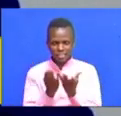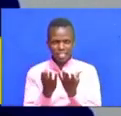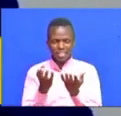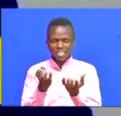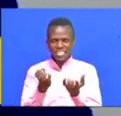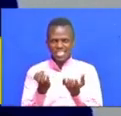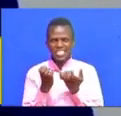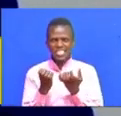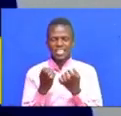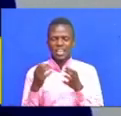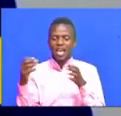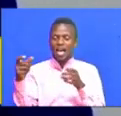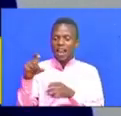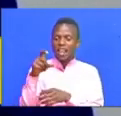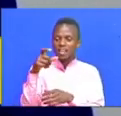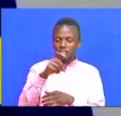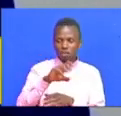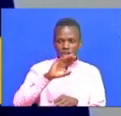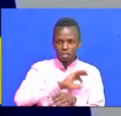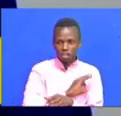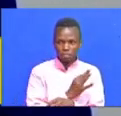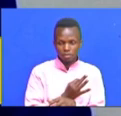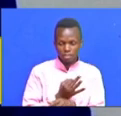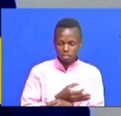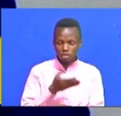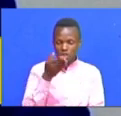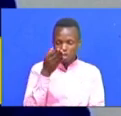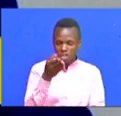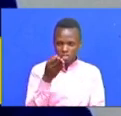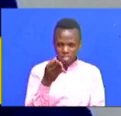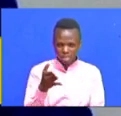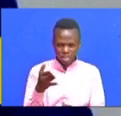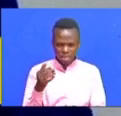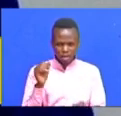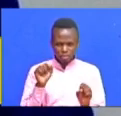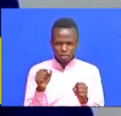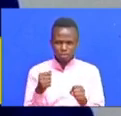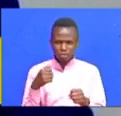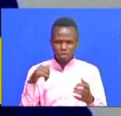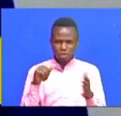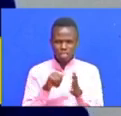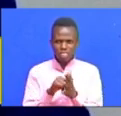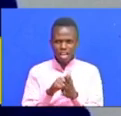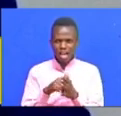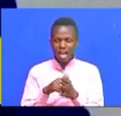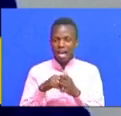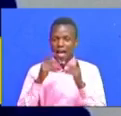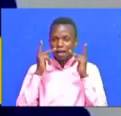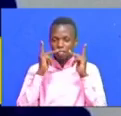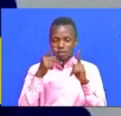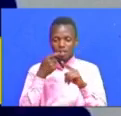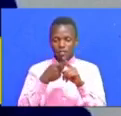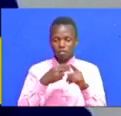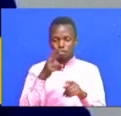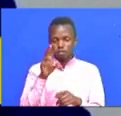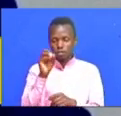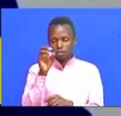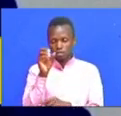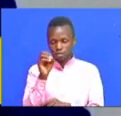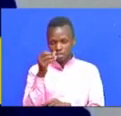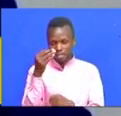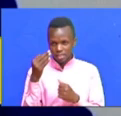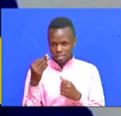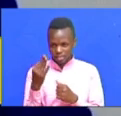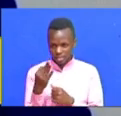this capitation per child. I think that will solve this. But from 2003, as you rightly said,